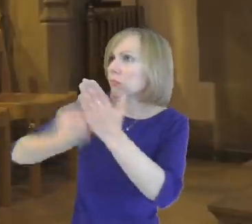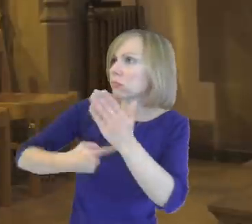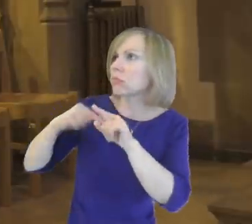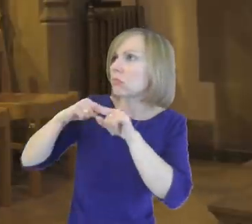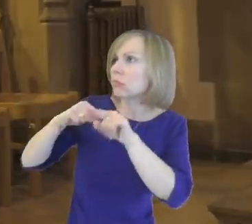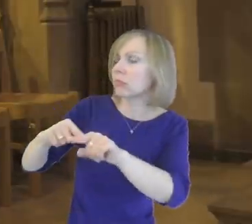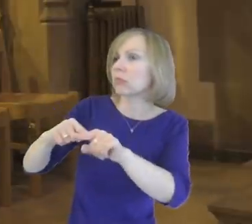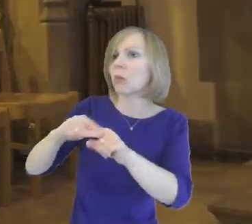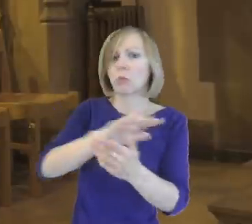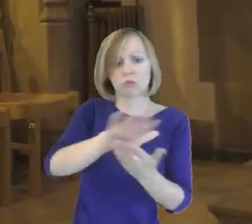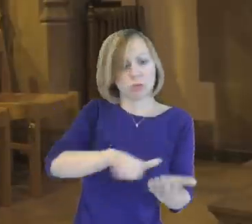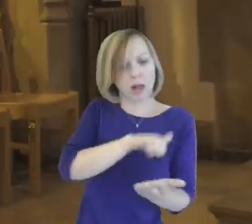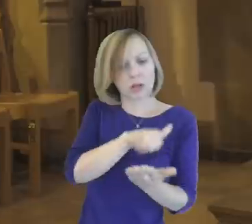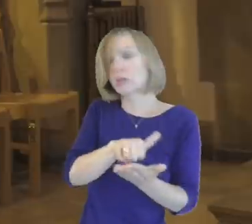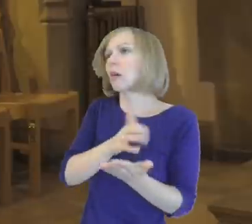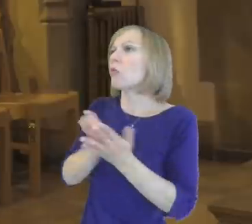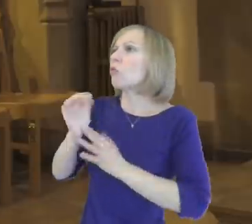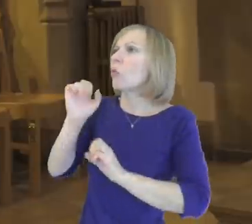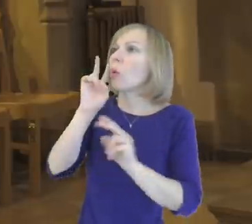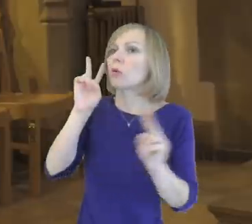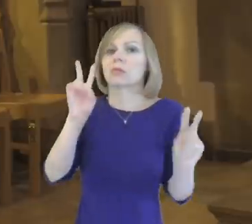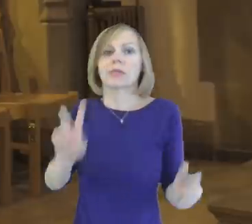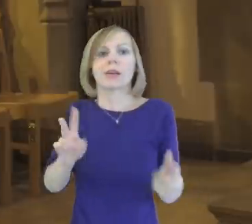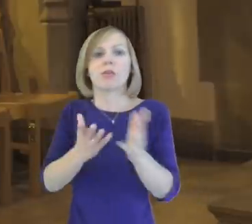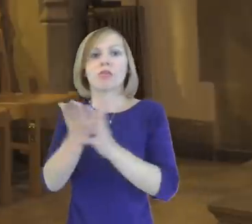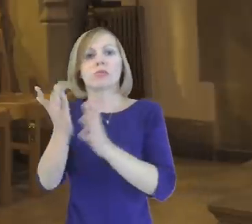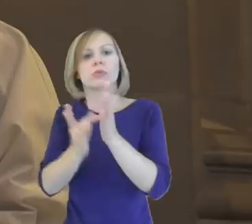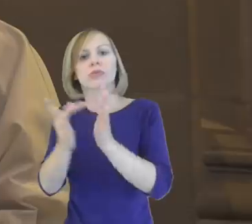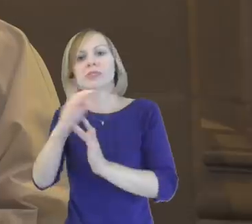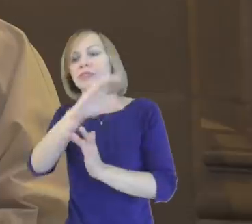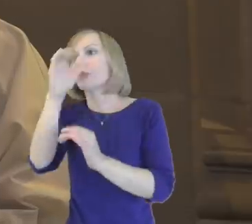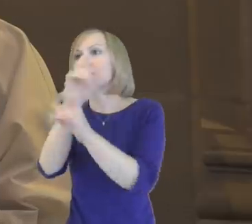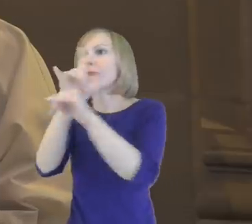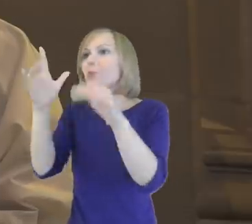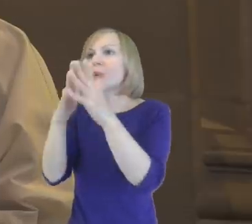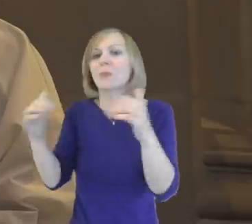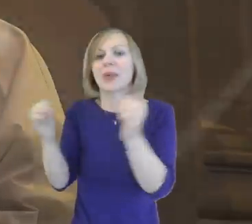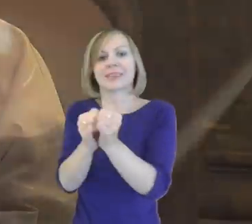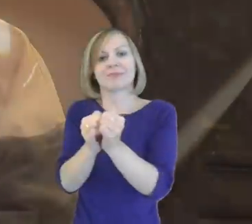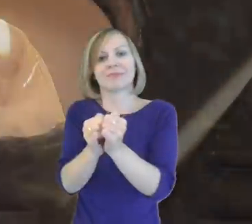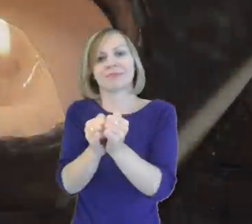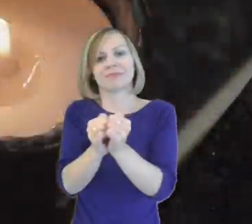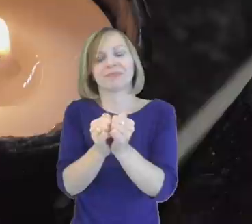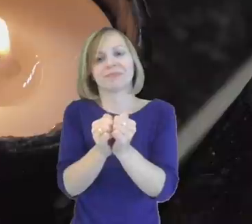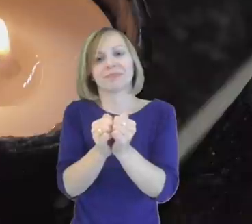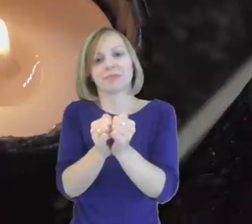in thy sight. Through Jesus Christ our Lord. Amen. Amen.